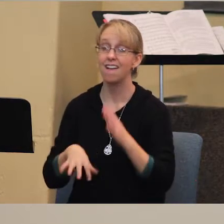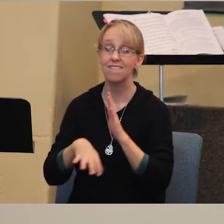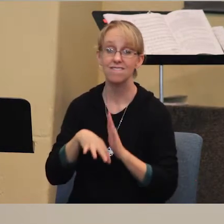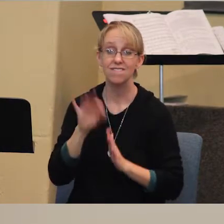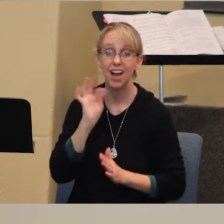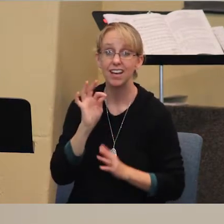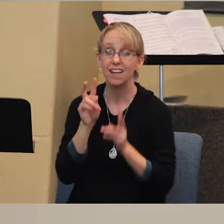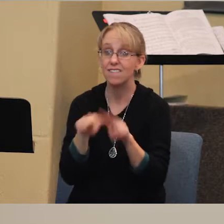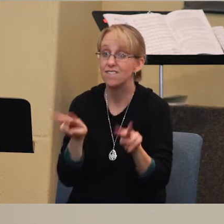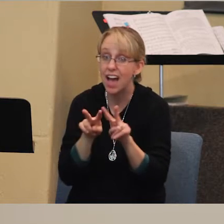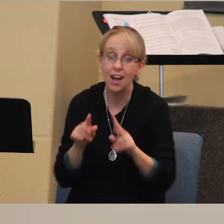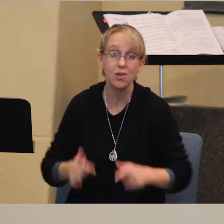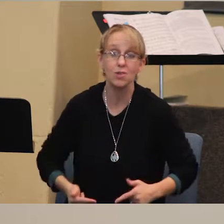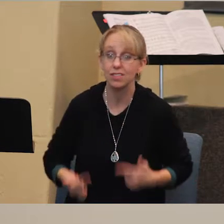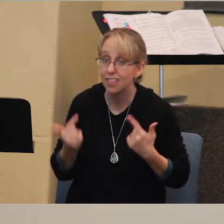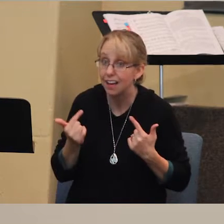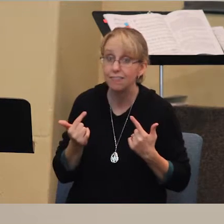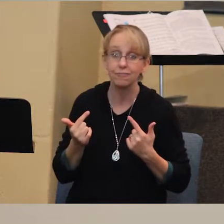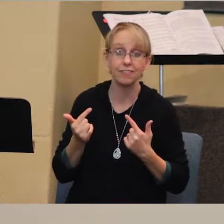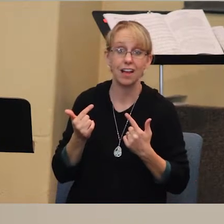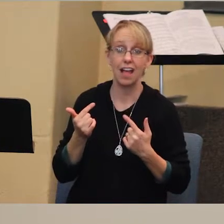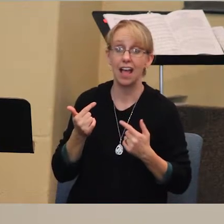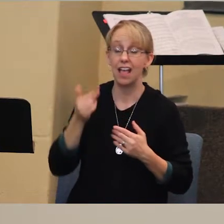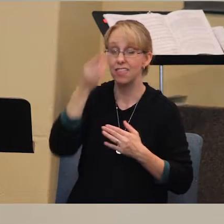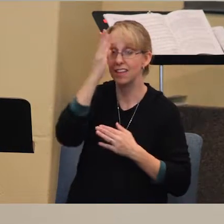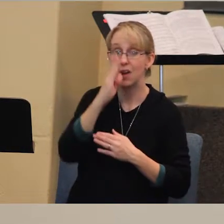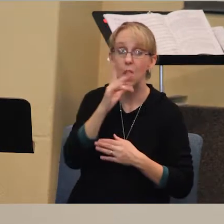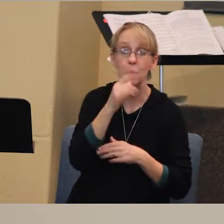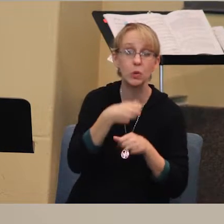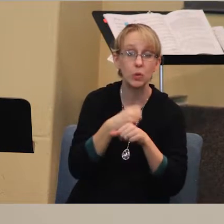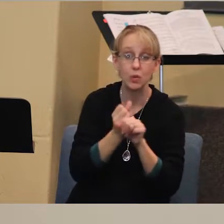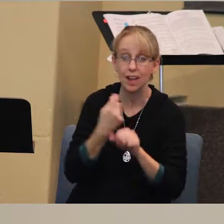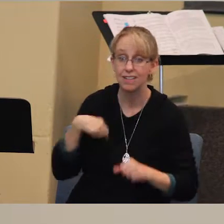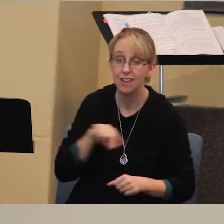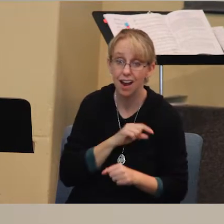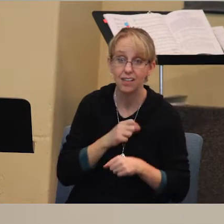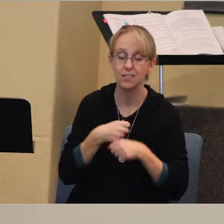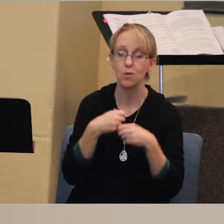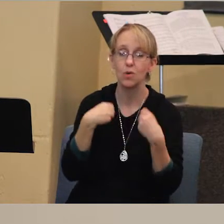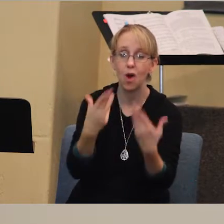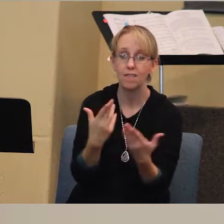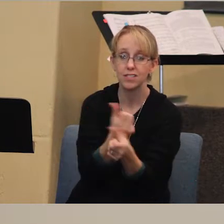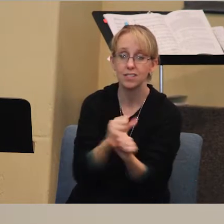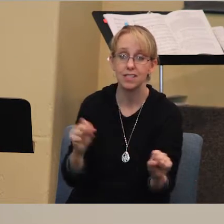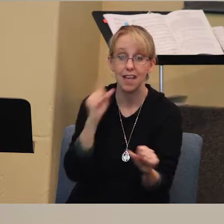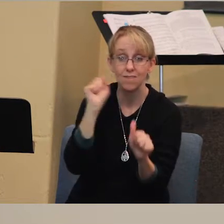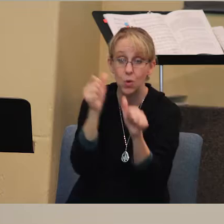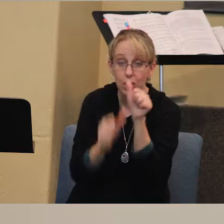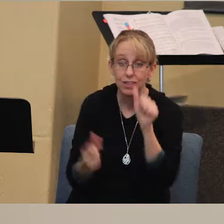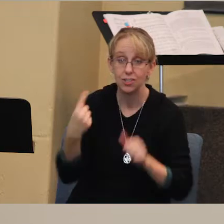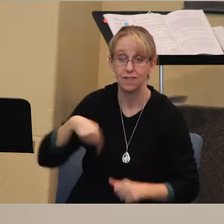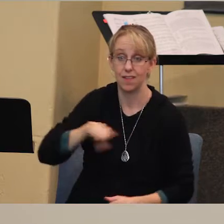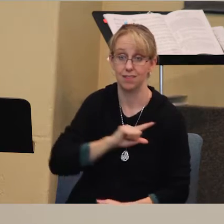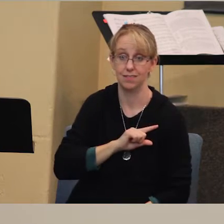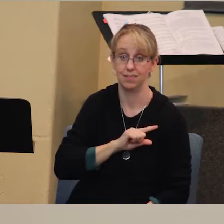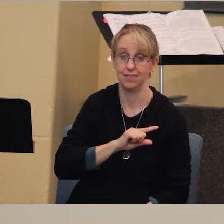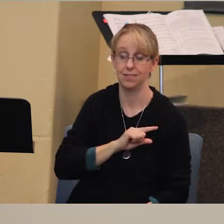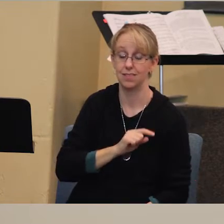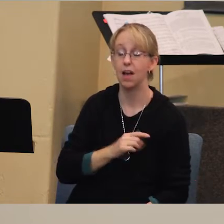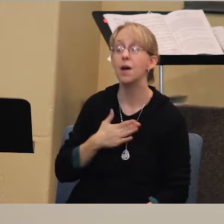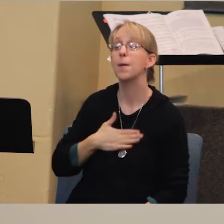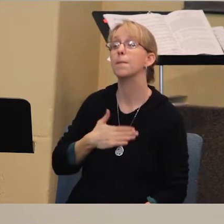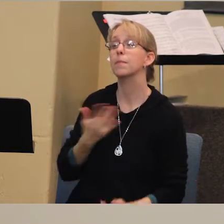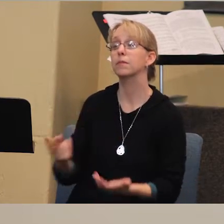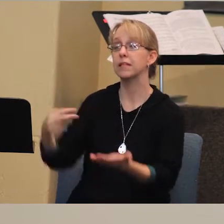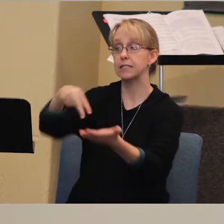life in the God who loves us, and the God who created us, and the God who offers salvation to each and every one of us. I'm going to ask you if you'll